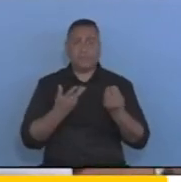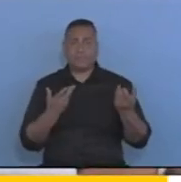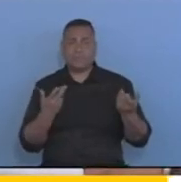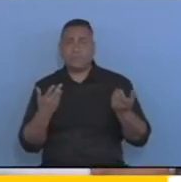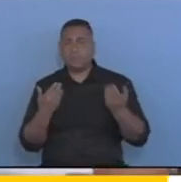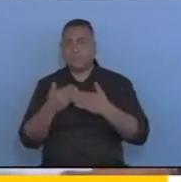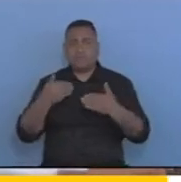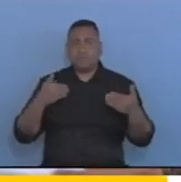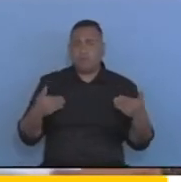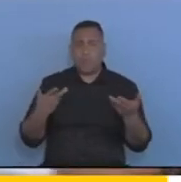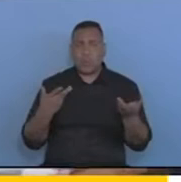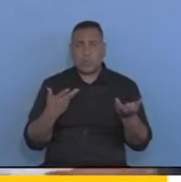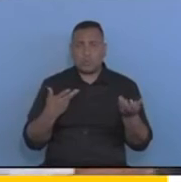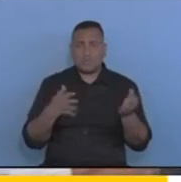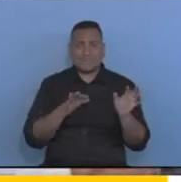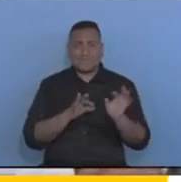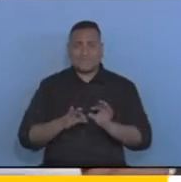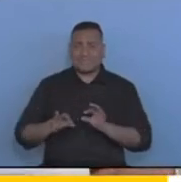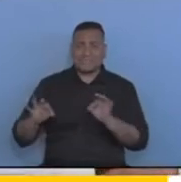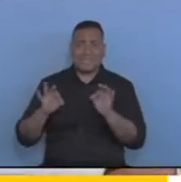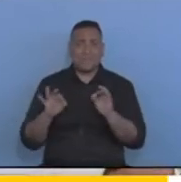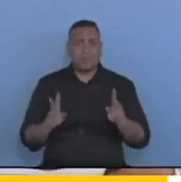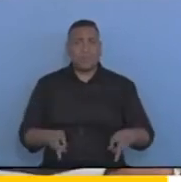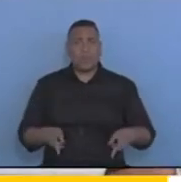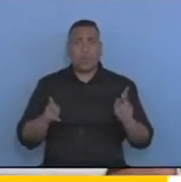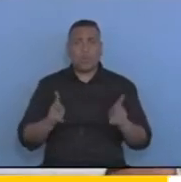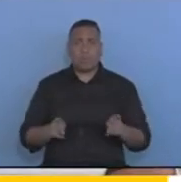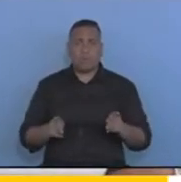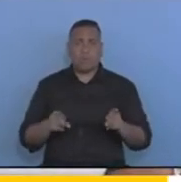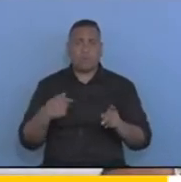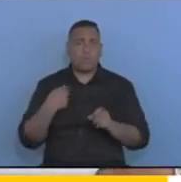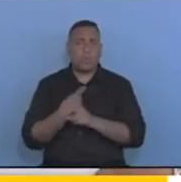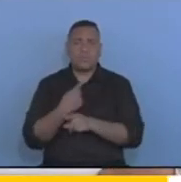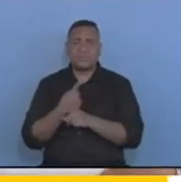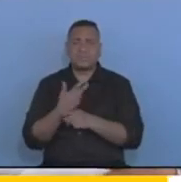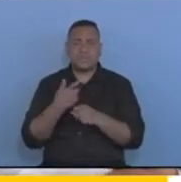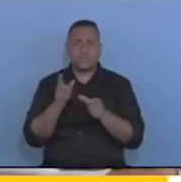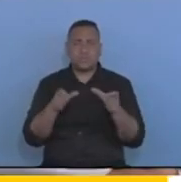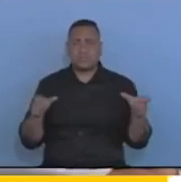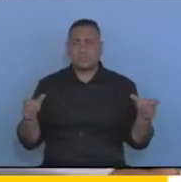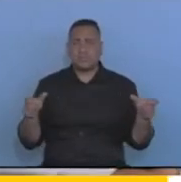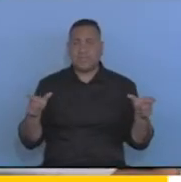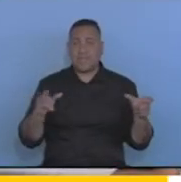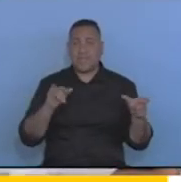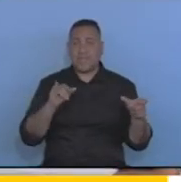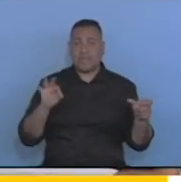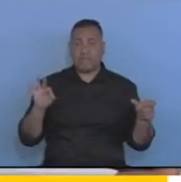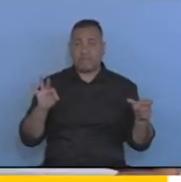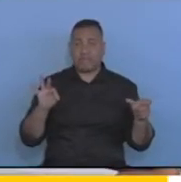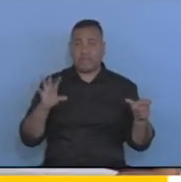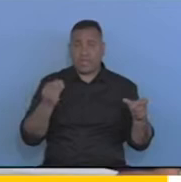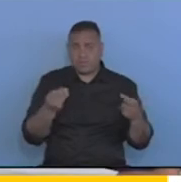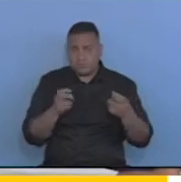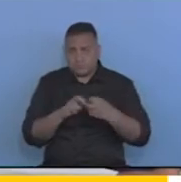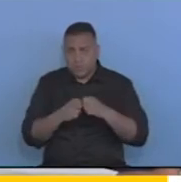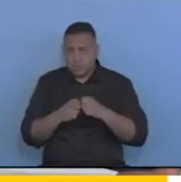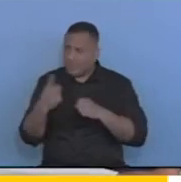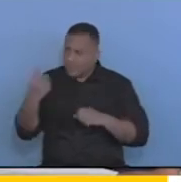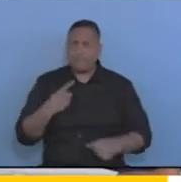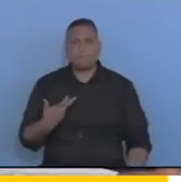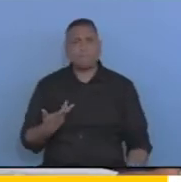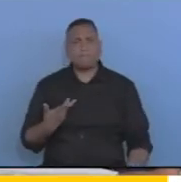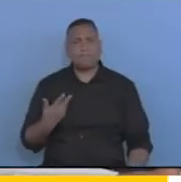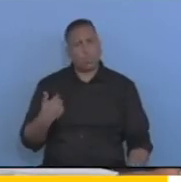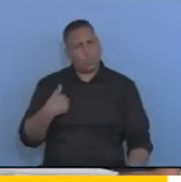something that I normally emphasize with my students as well. If you have any problems, come to me. I will assist you. I